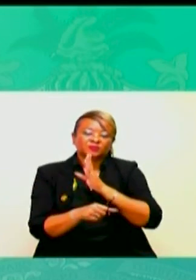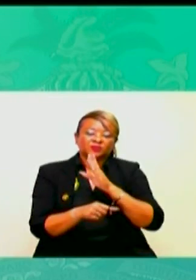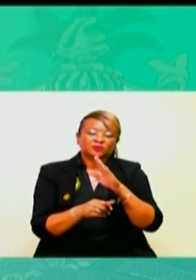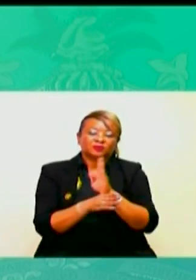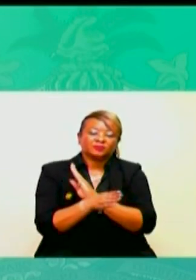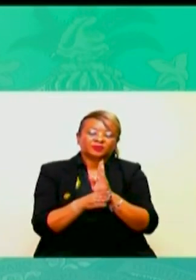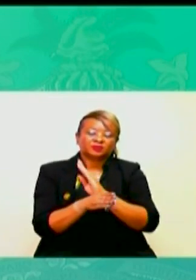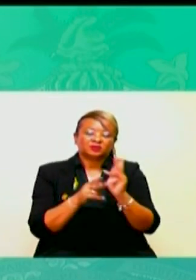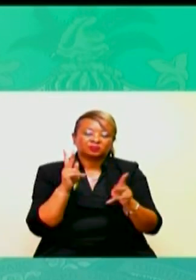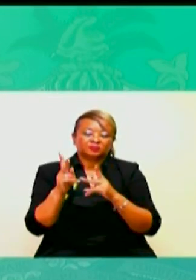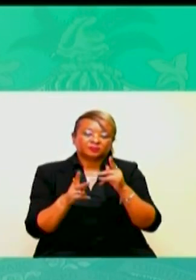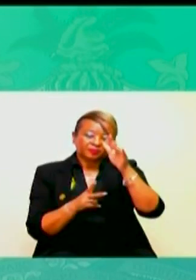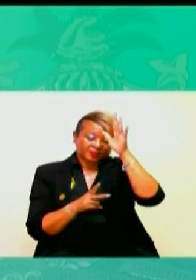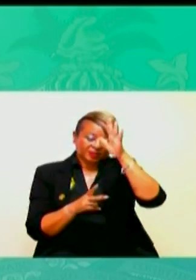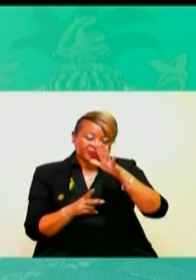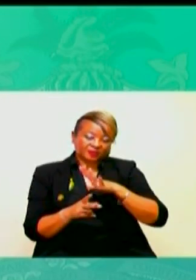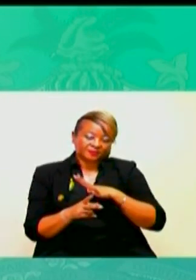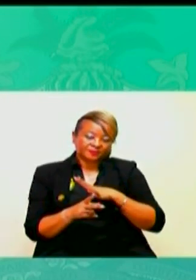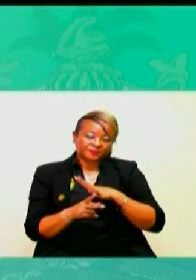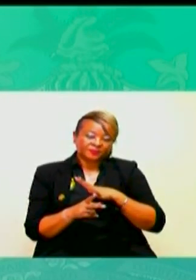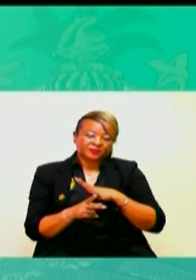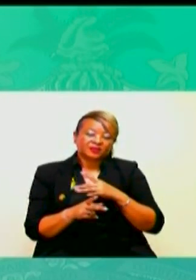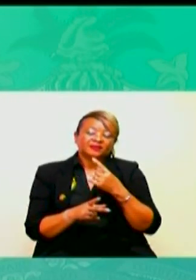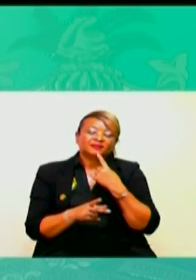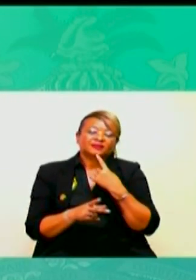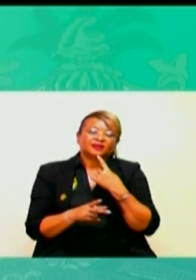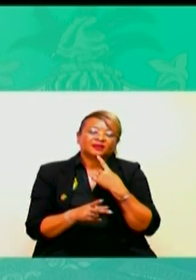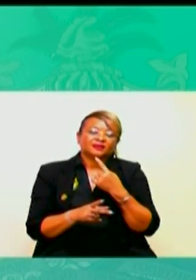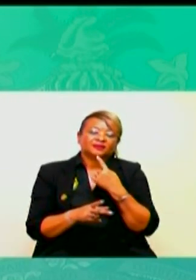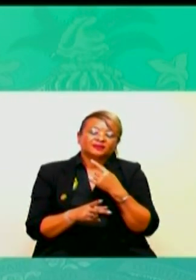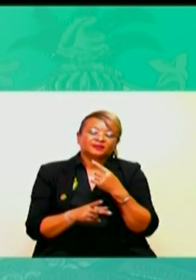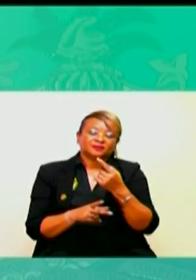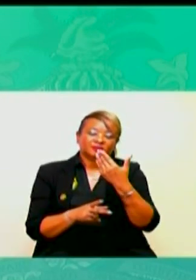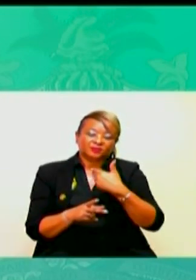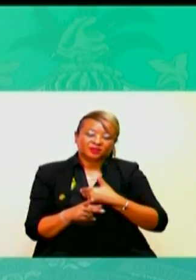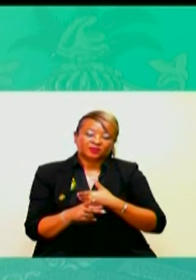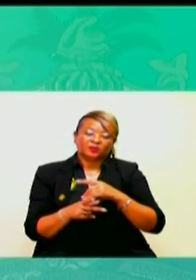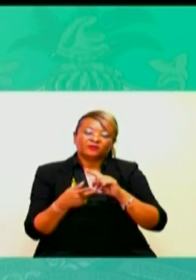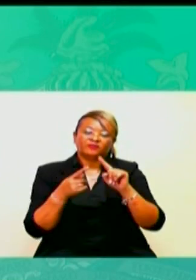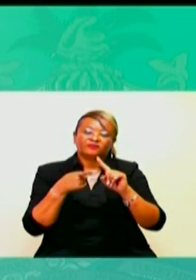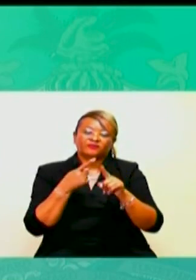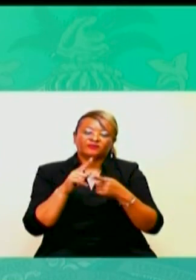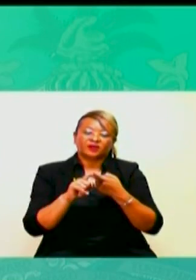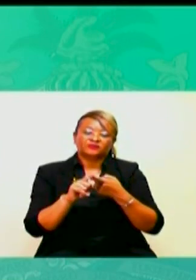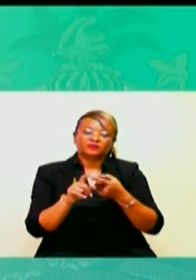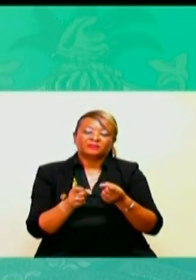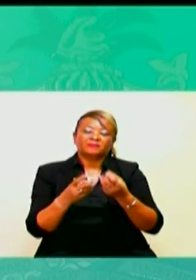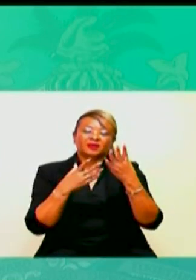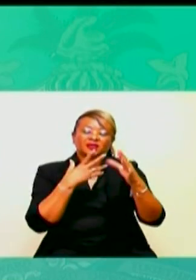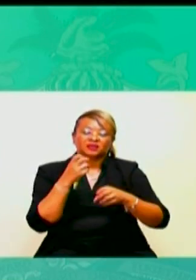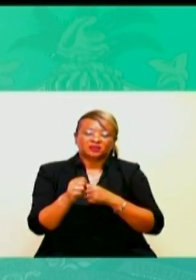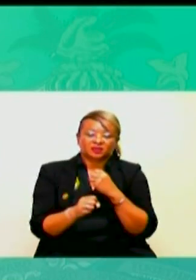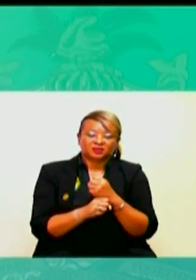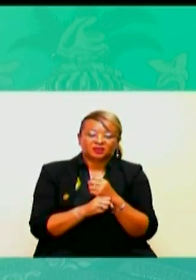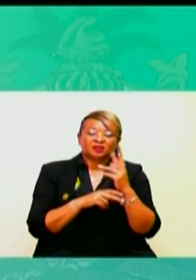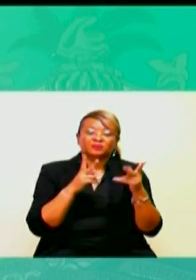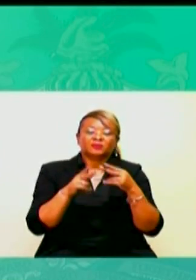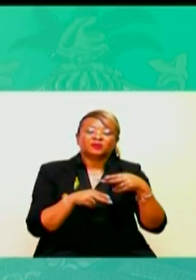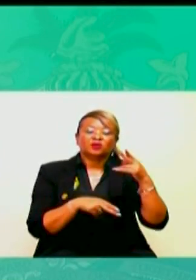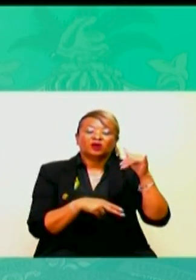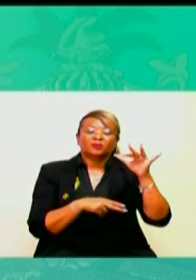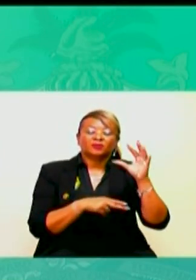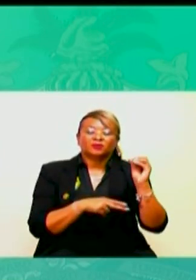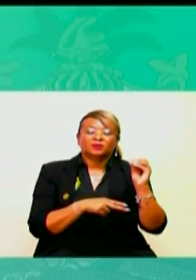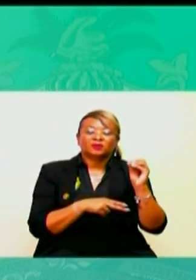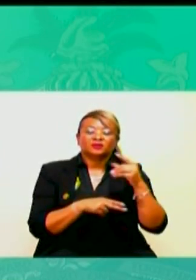Roll. And he indicated to me, said, man, Cornish, he and I were friends for many years. We went to school together. The people of North Abaco say the